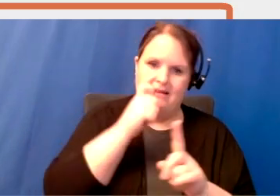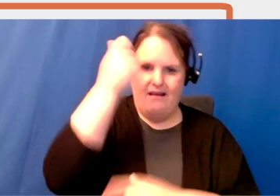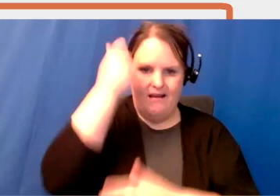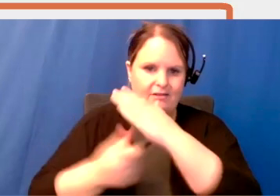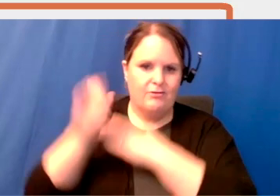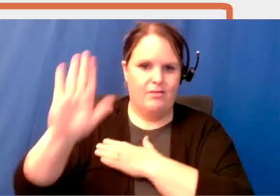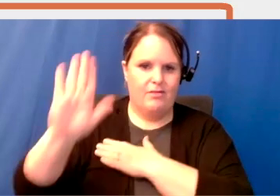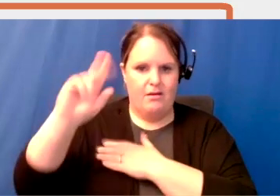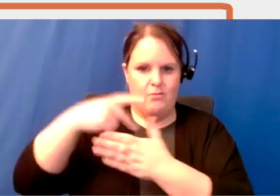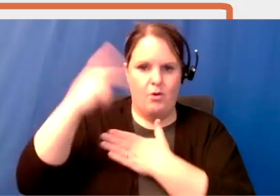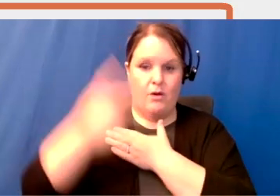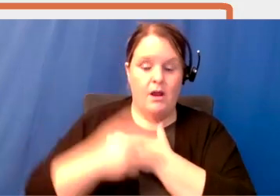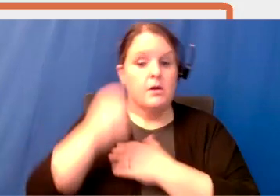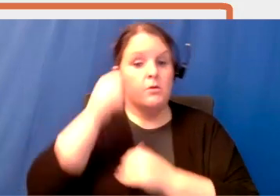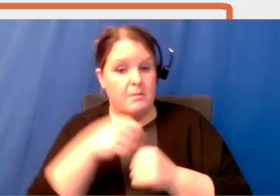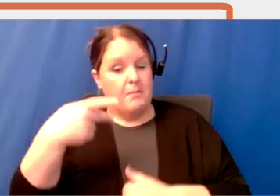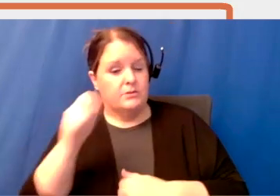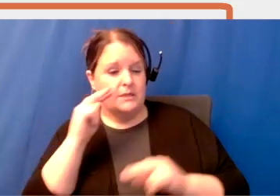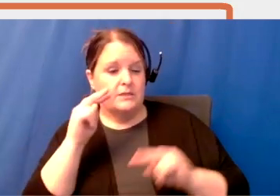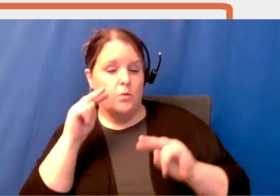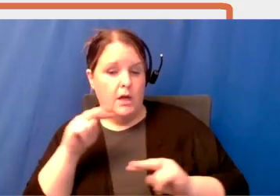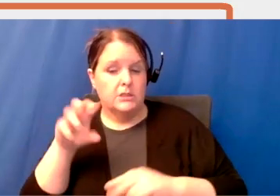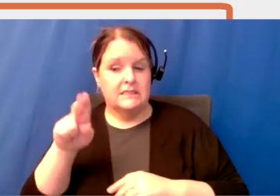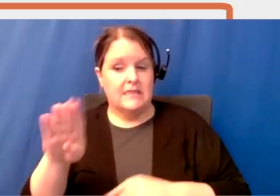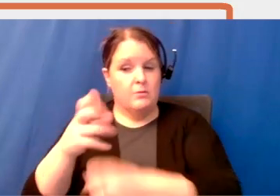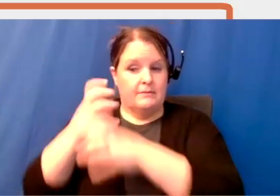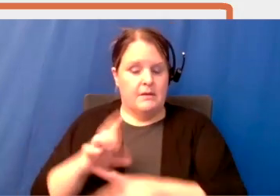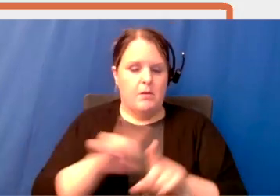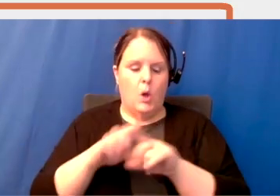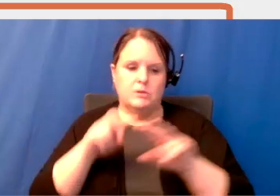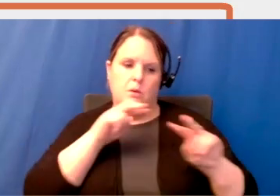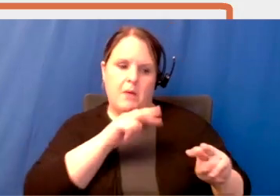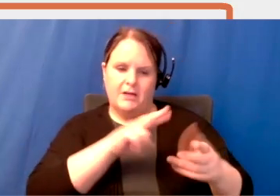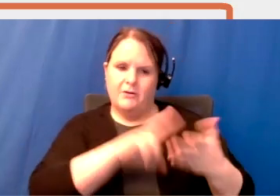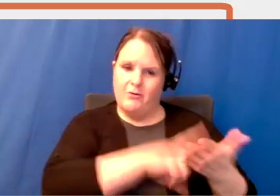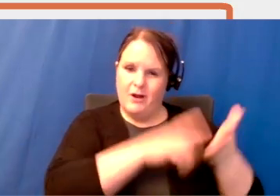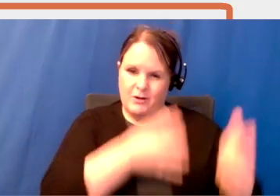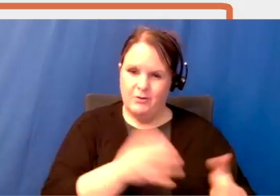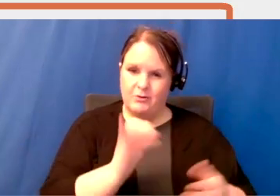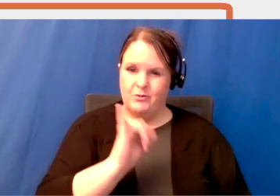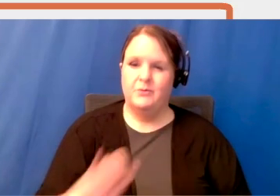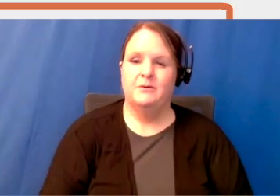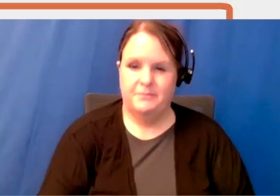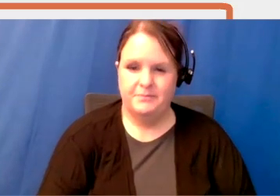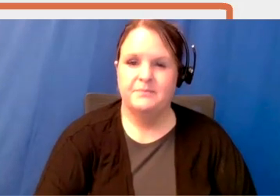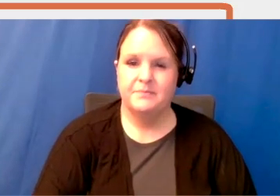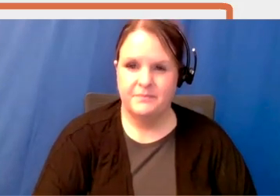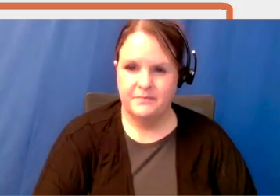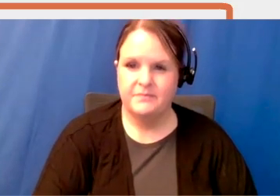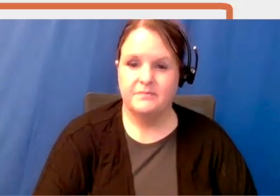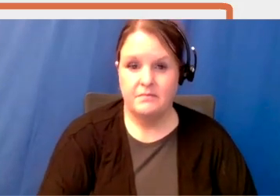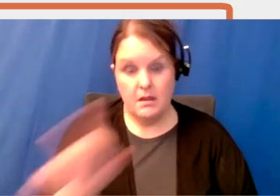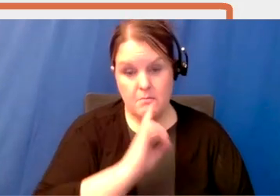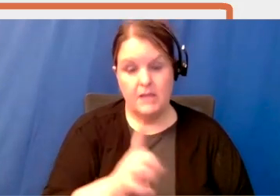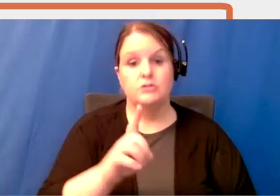monitoring subrecipients, but they also need to be monitoring contractors, right? So they need to make sure that the